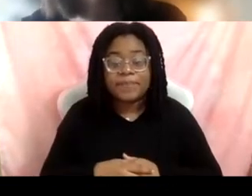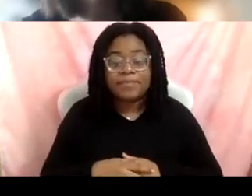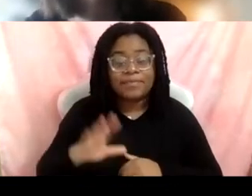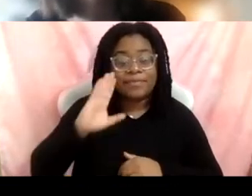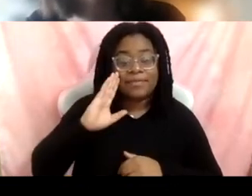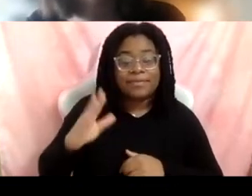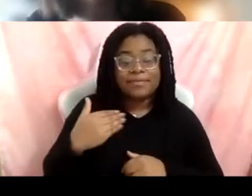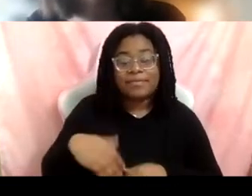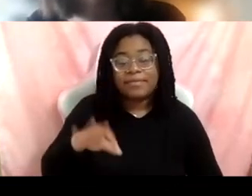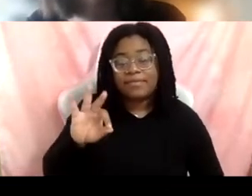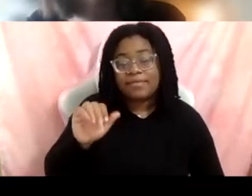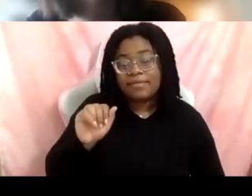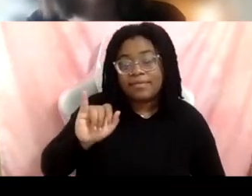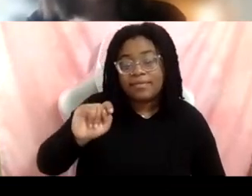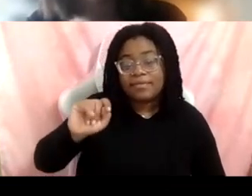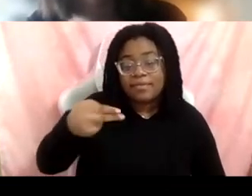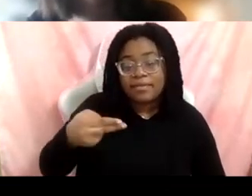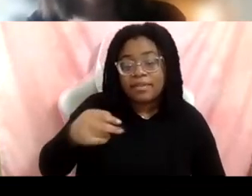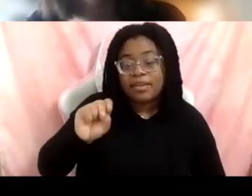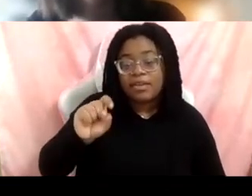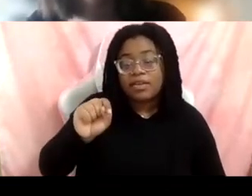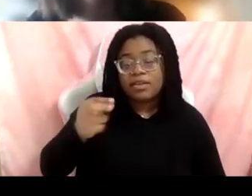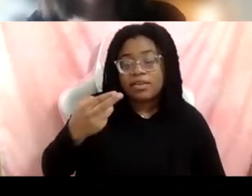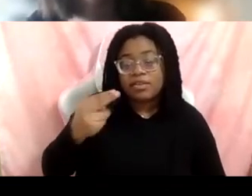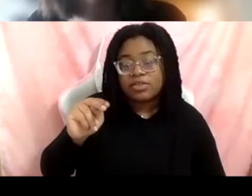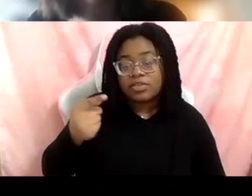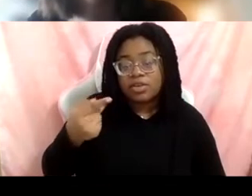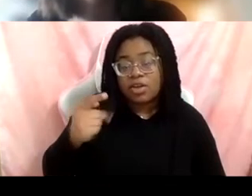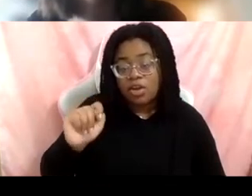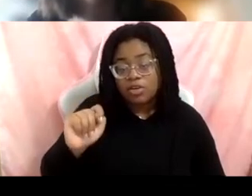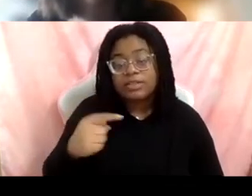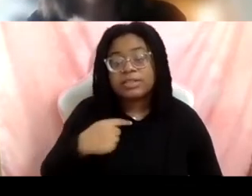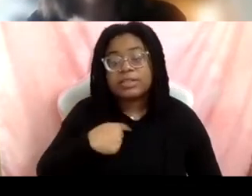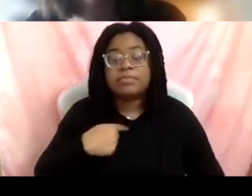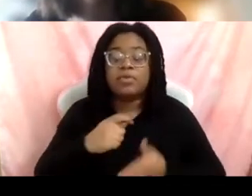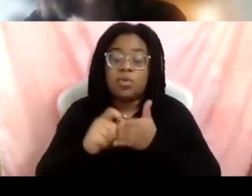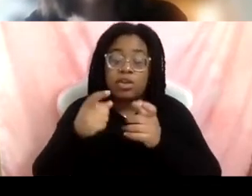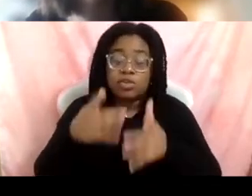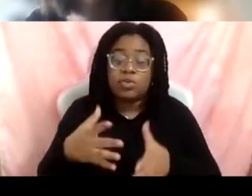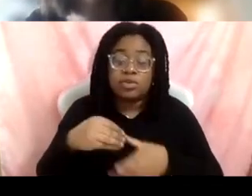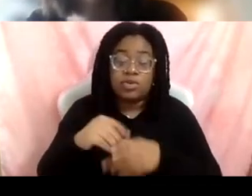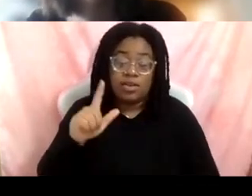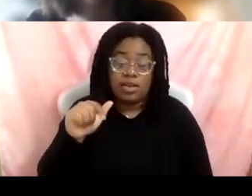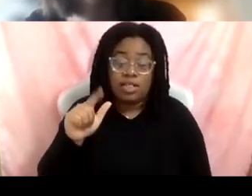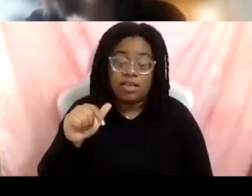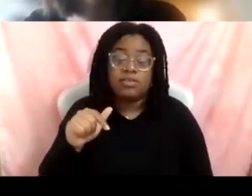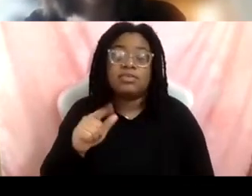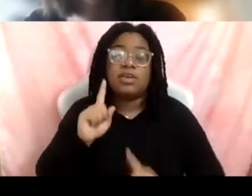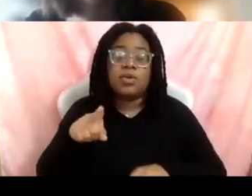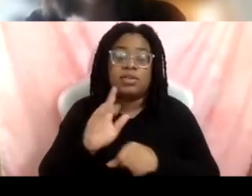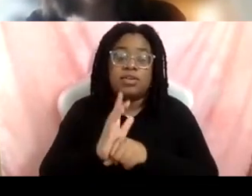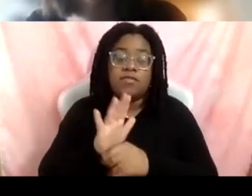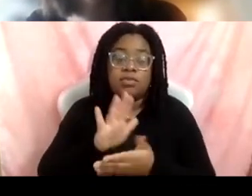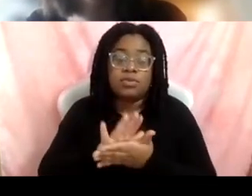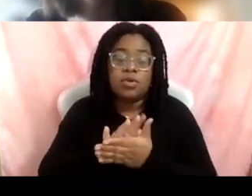Hi, my name is Faith Strongheart. I'm a writer-director, and I live in Los Angeles. And I also went to film school, both for